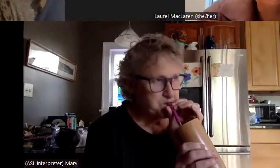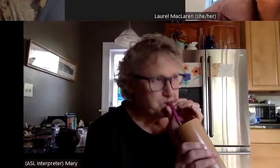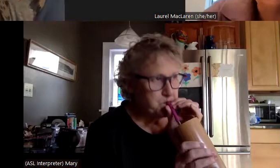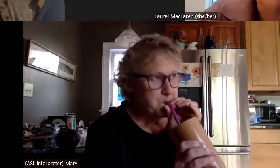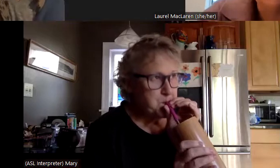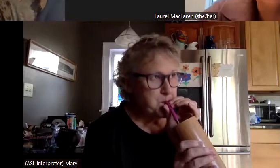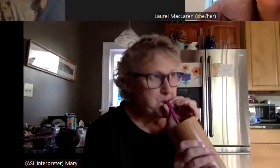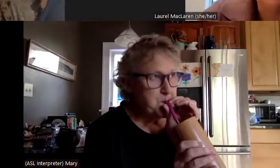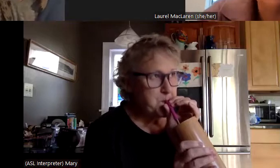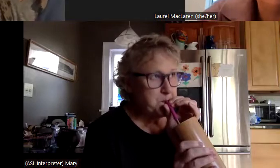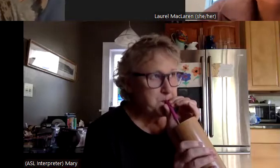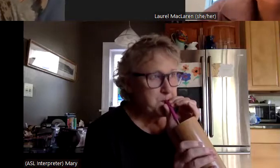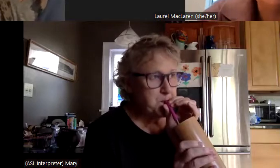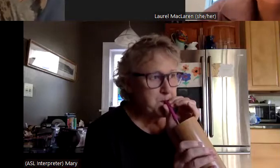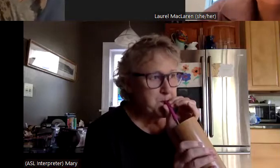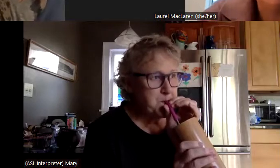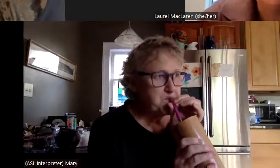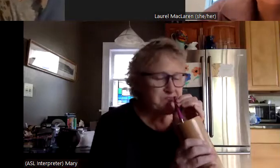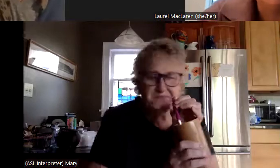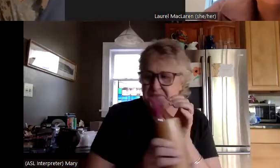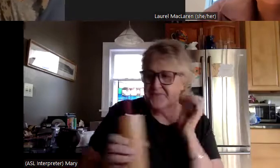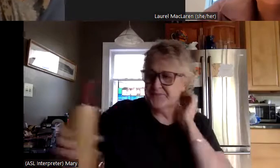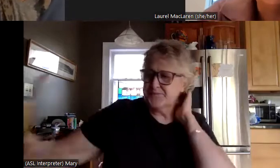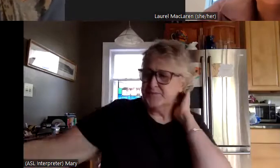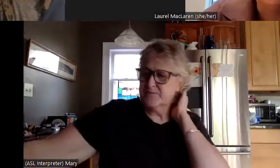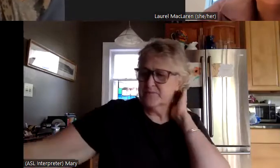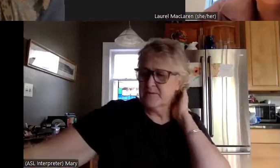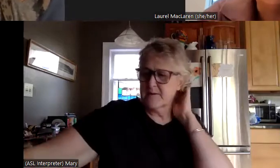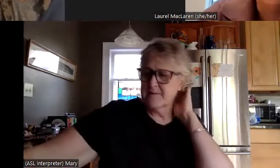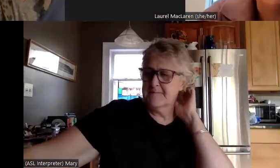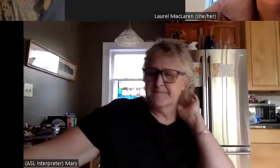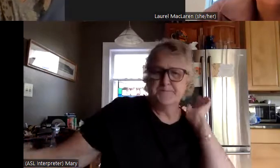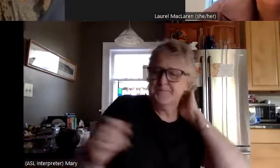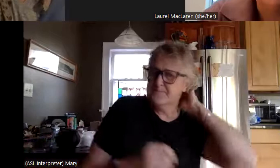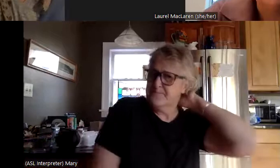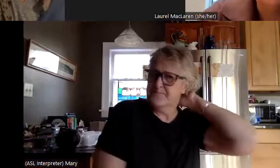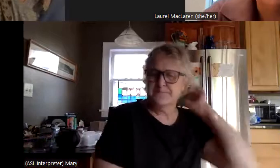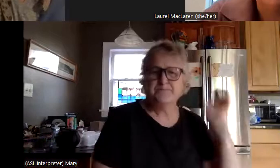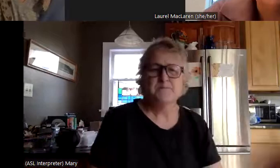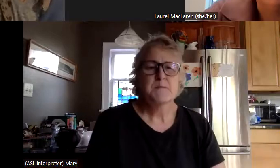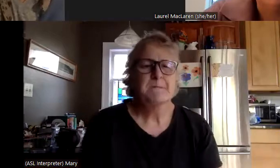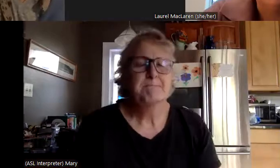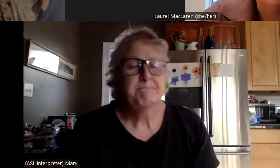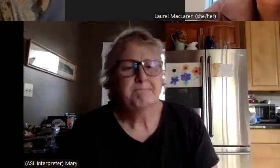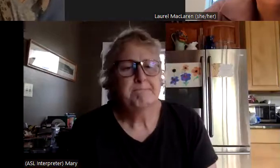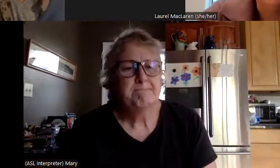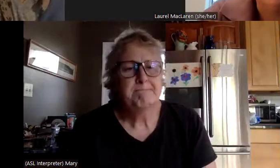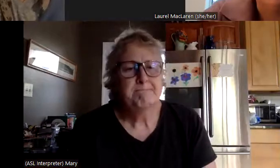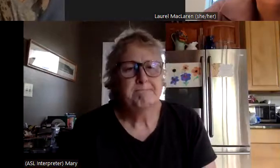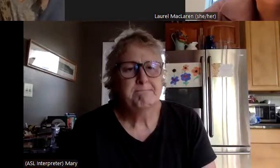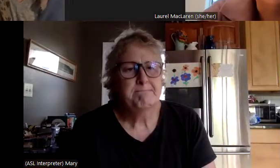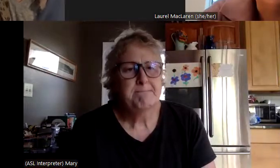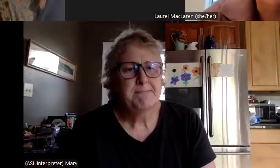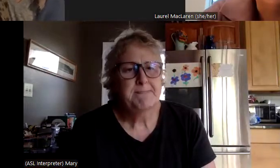coloring is spectacular. Mm. I'm not sad that I don't really, that all I have to worry about